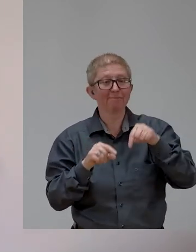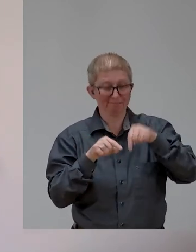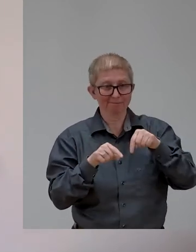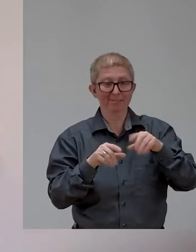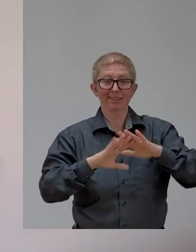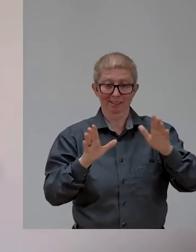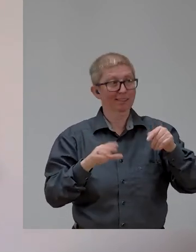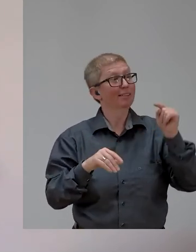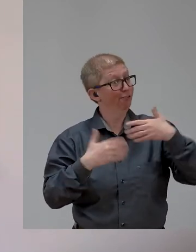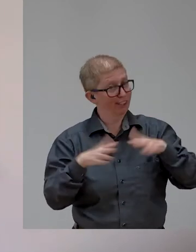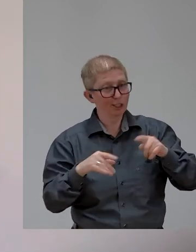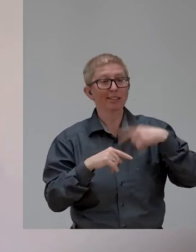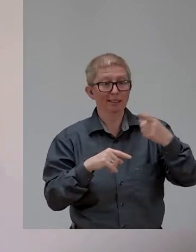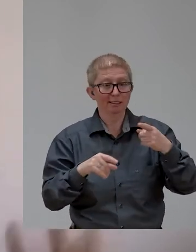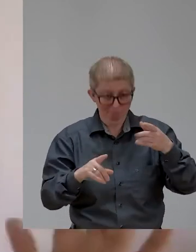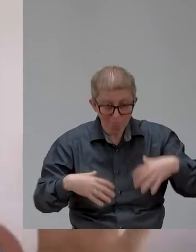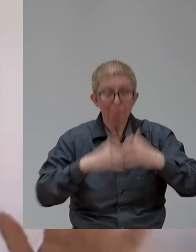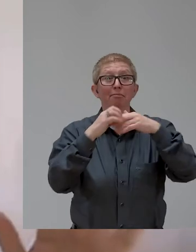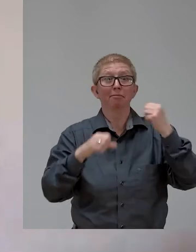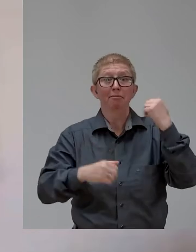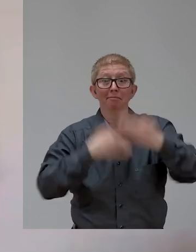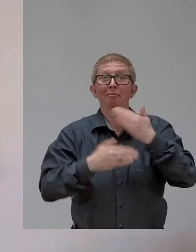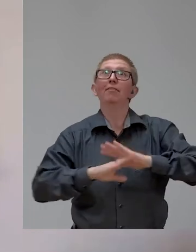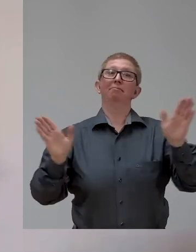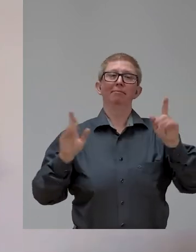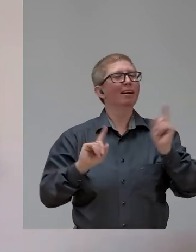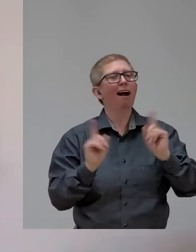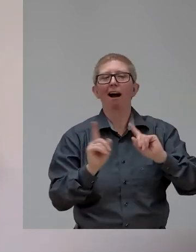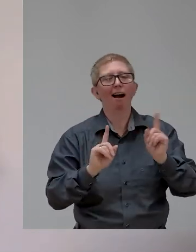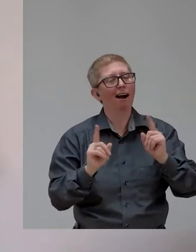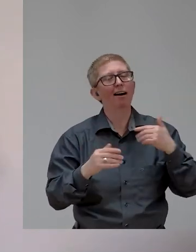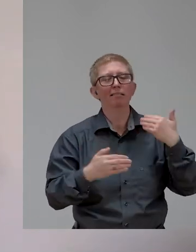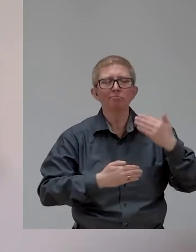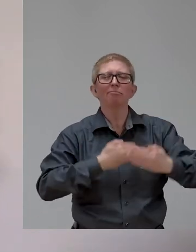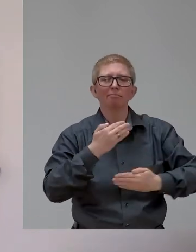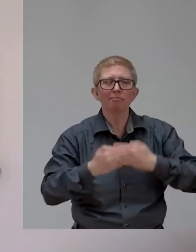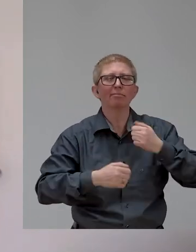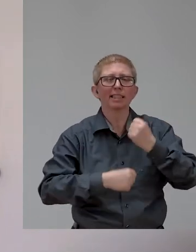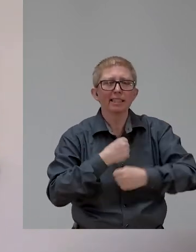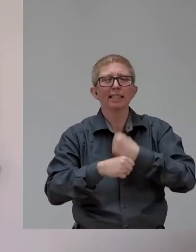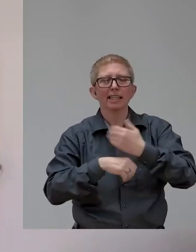to really get going. So big thank you to everyone at Zero Project for all the connections.